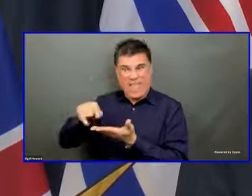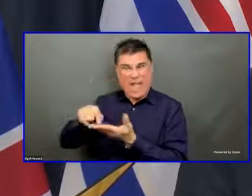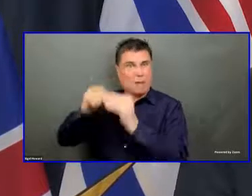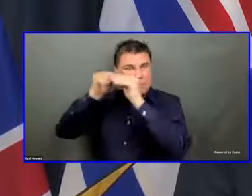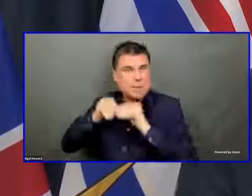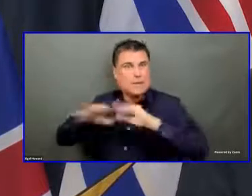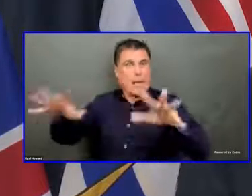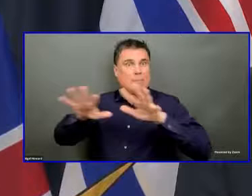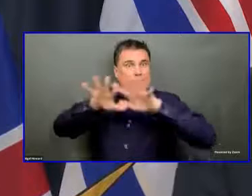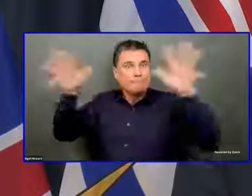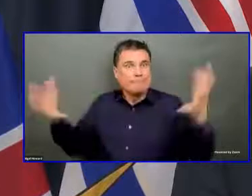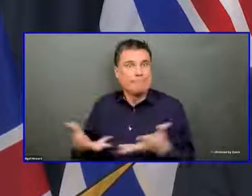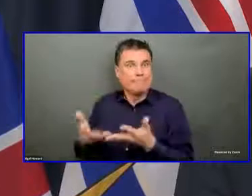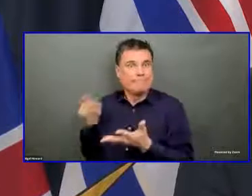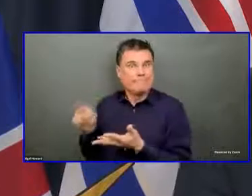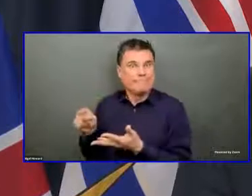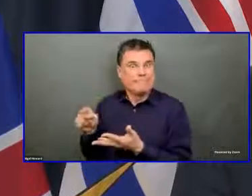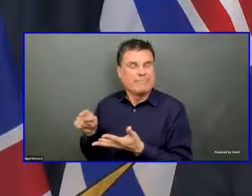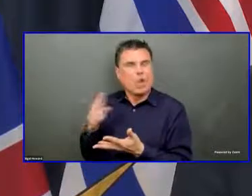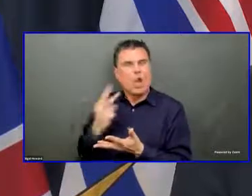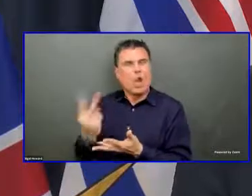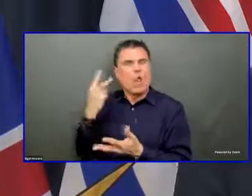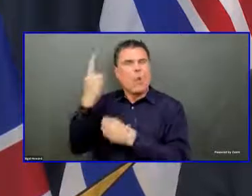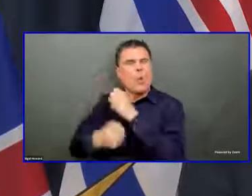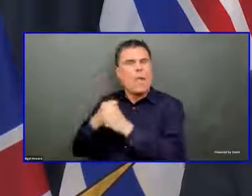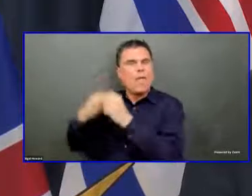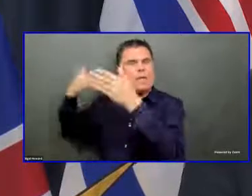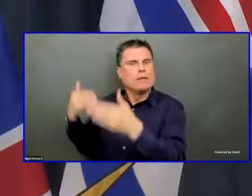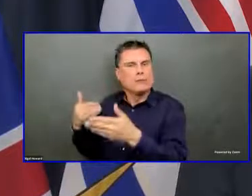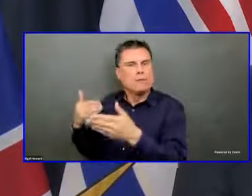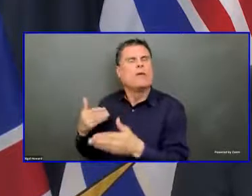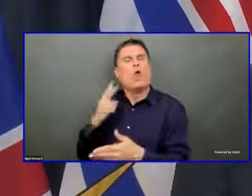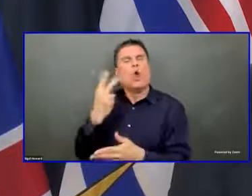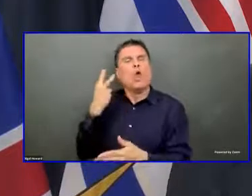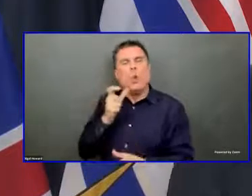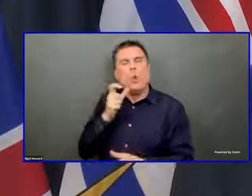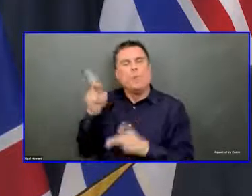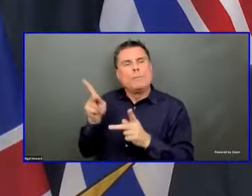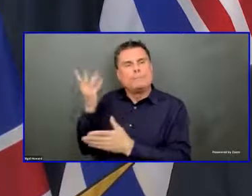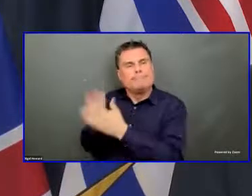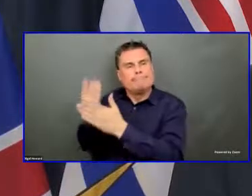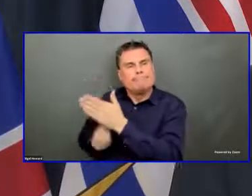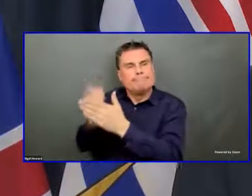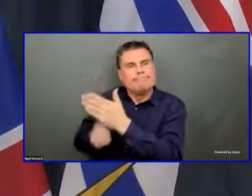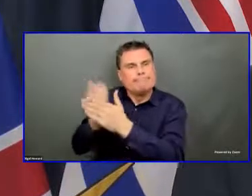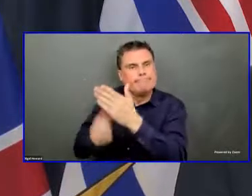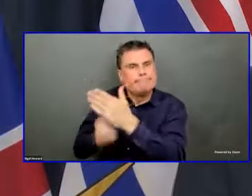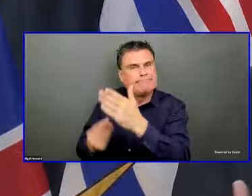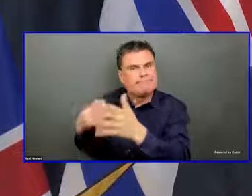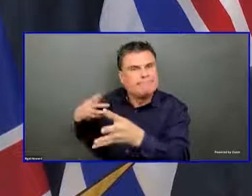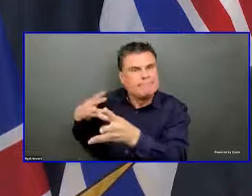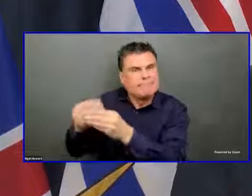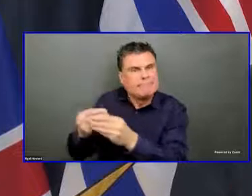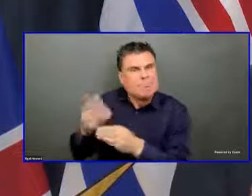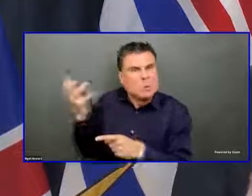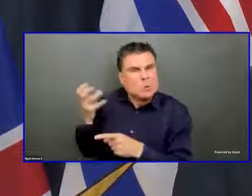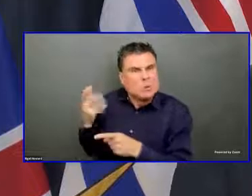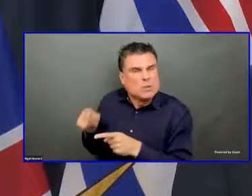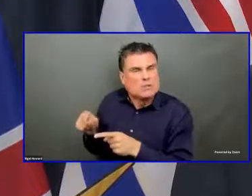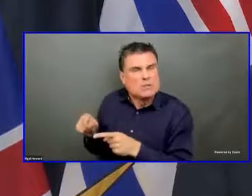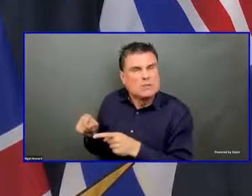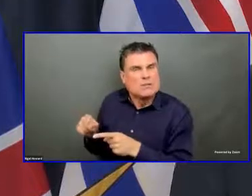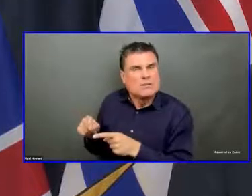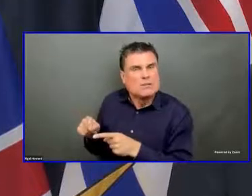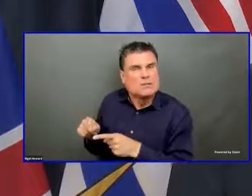lost, the lives lost, and the opportunities lost, and all the things that we do together that have been lost, but also on